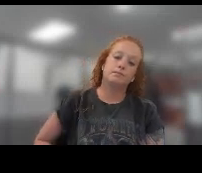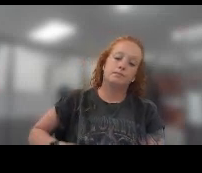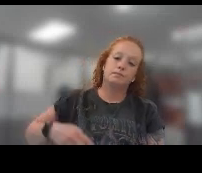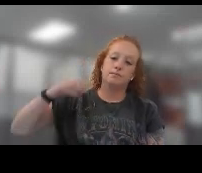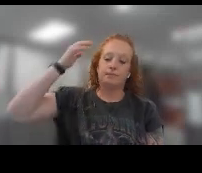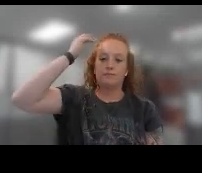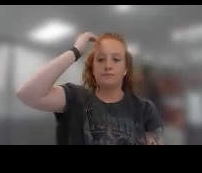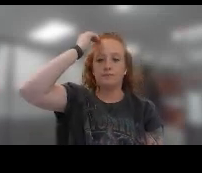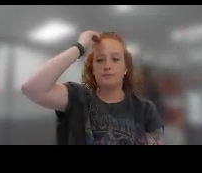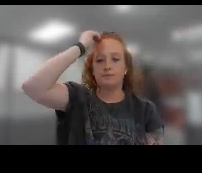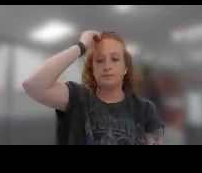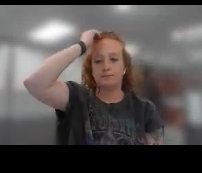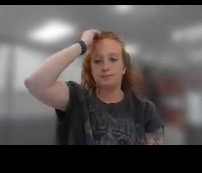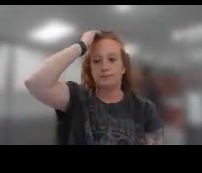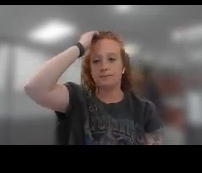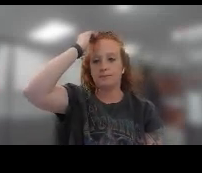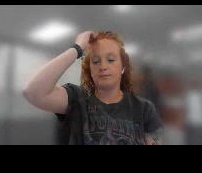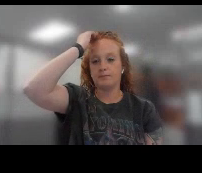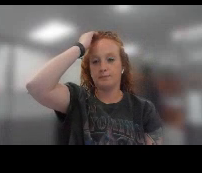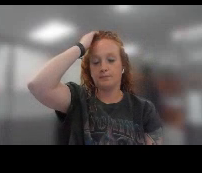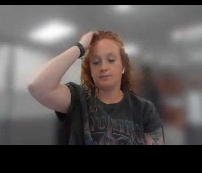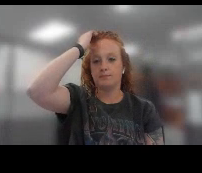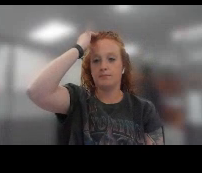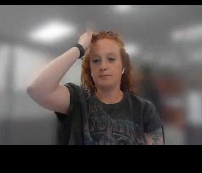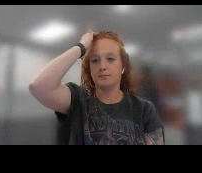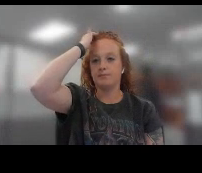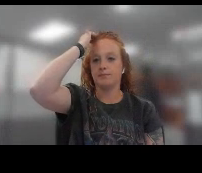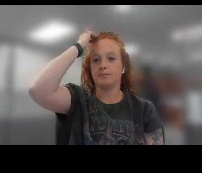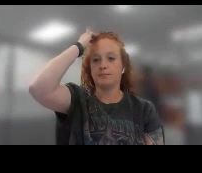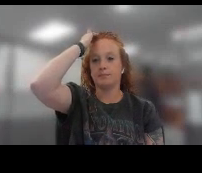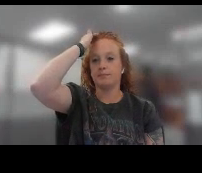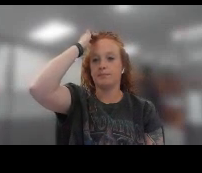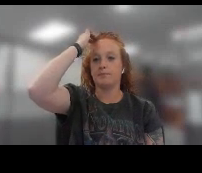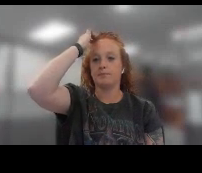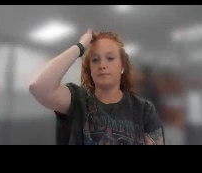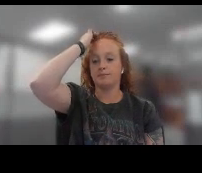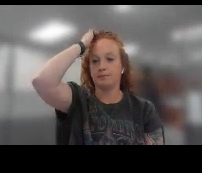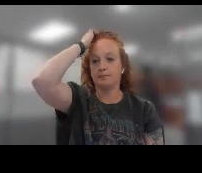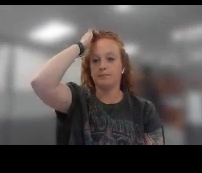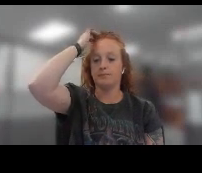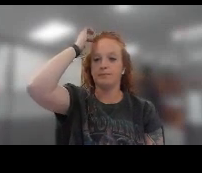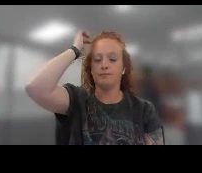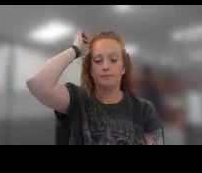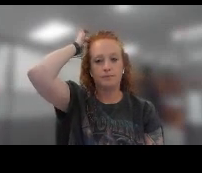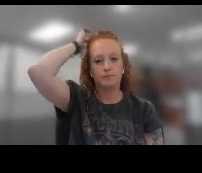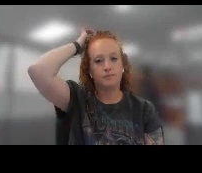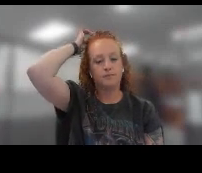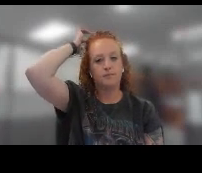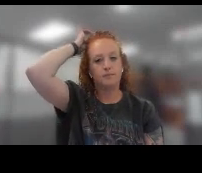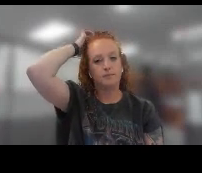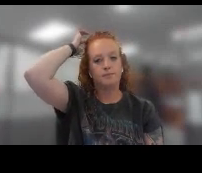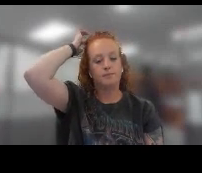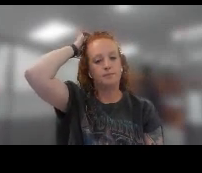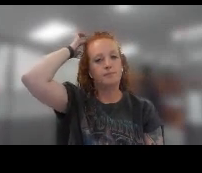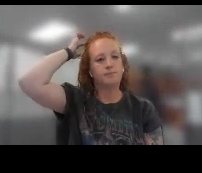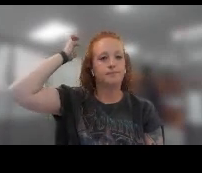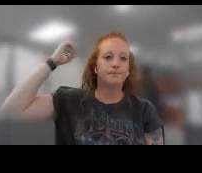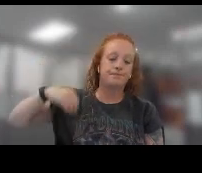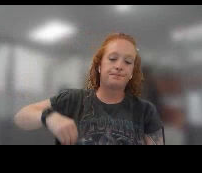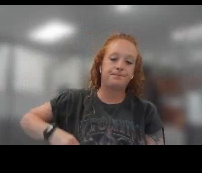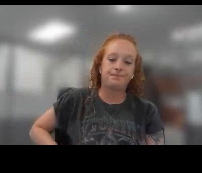epidemiologist. So we can answer those questions for your clients. You don't need to be the expert in these infectious